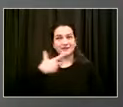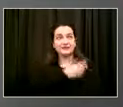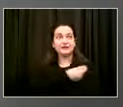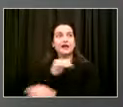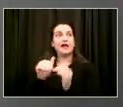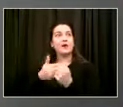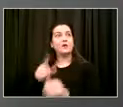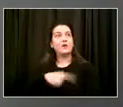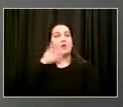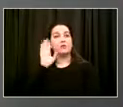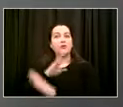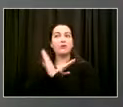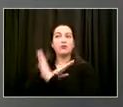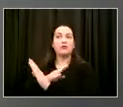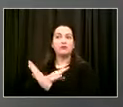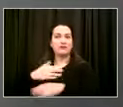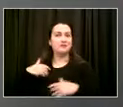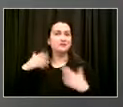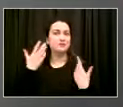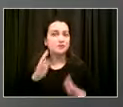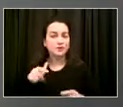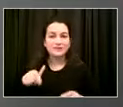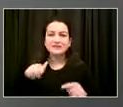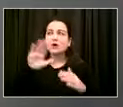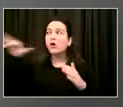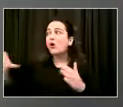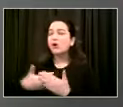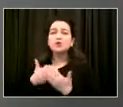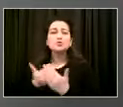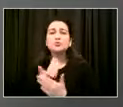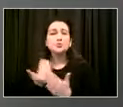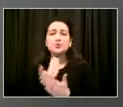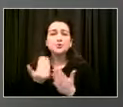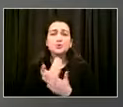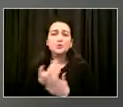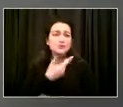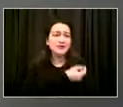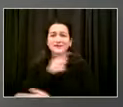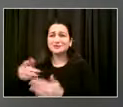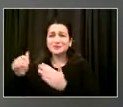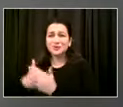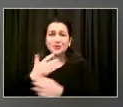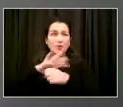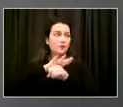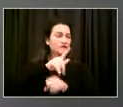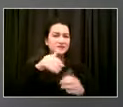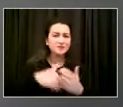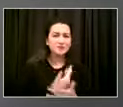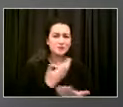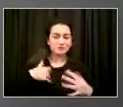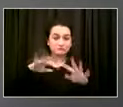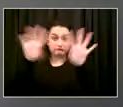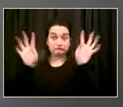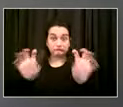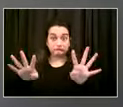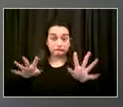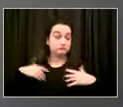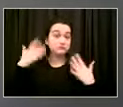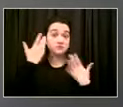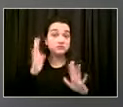long time. The statistic that is the most meaningful to me is that not a single person who has received